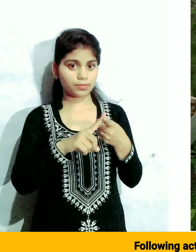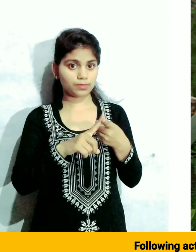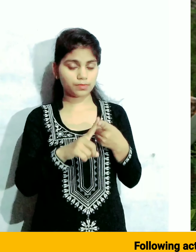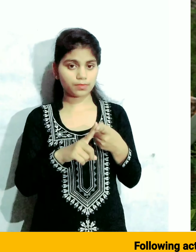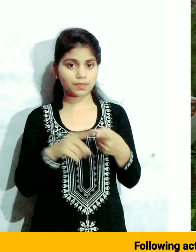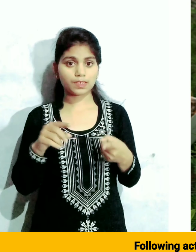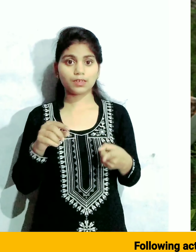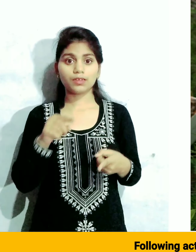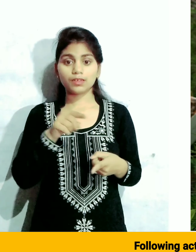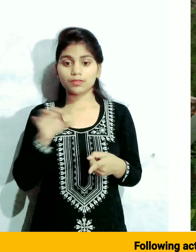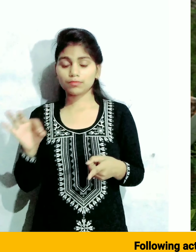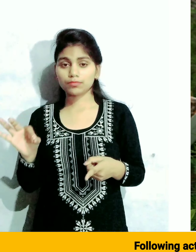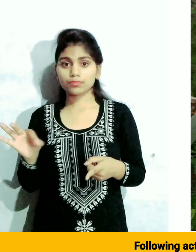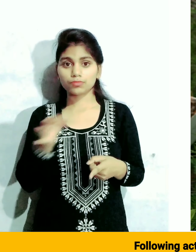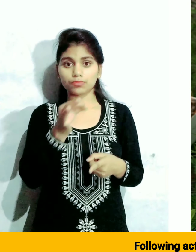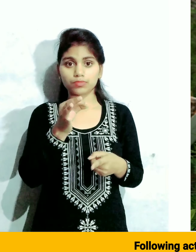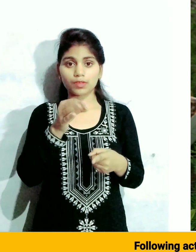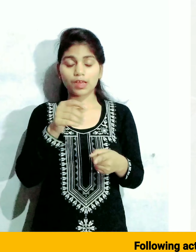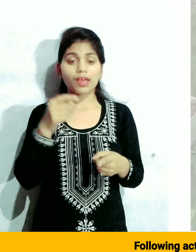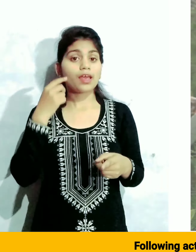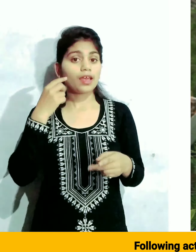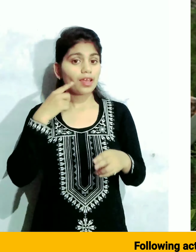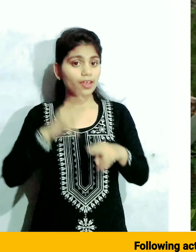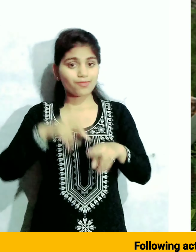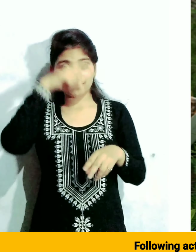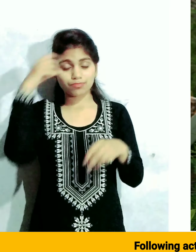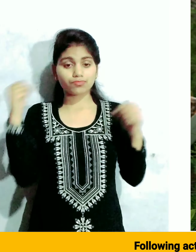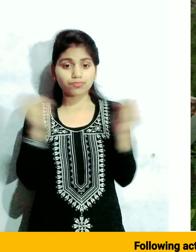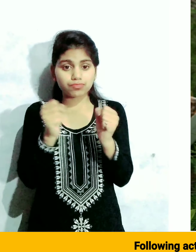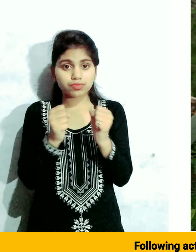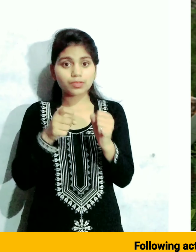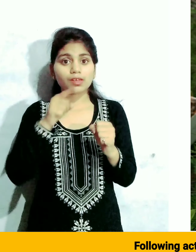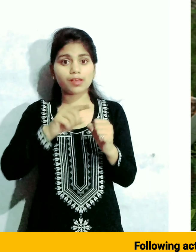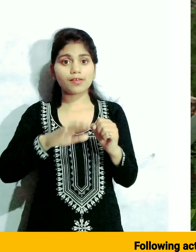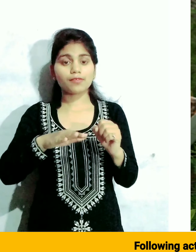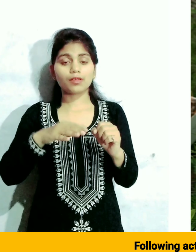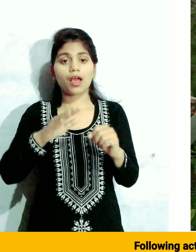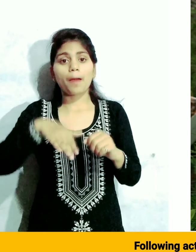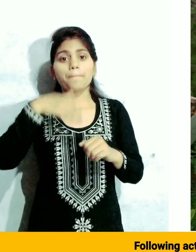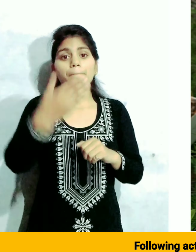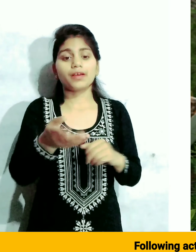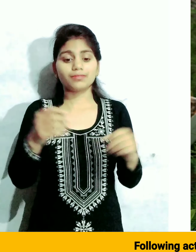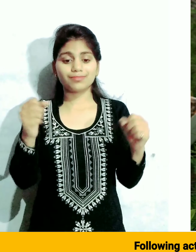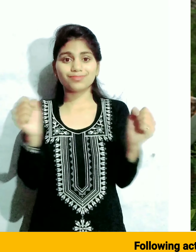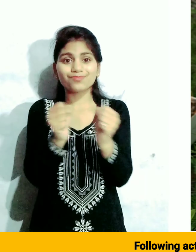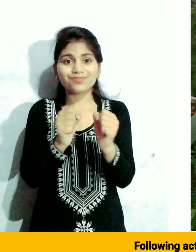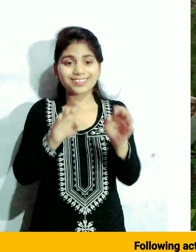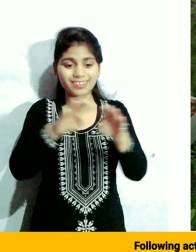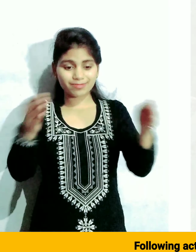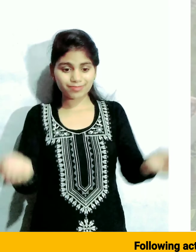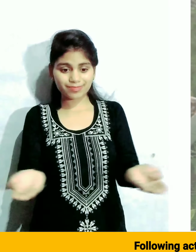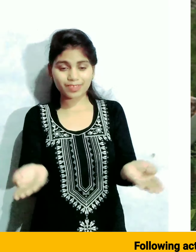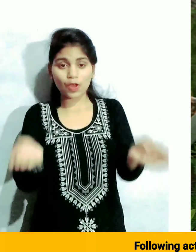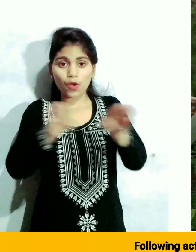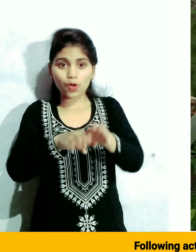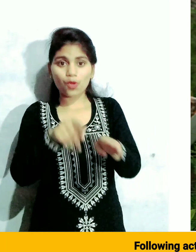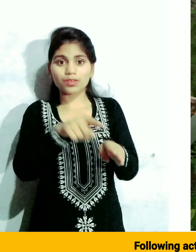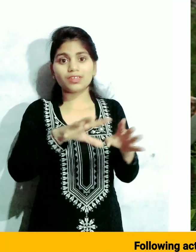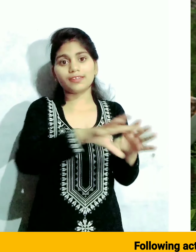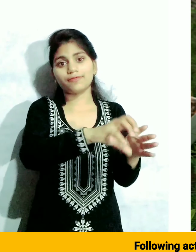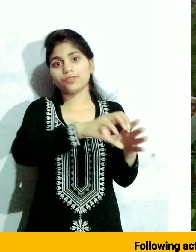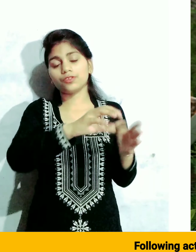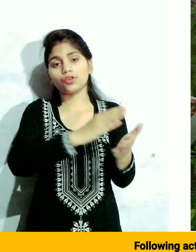1. Remove inner winter packaging if examining colonies after winter